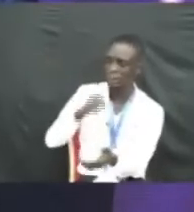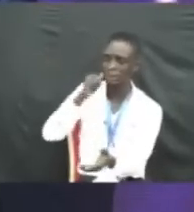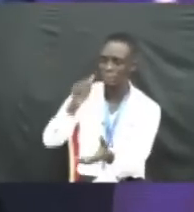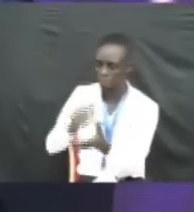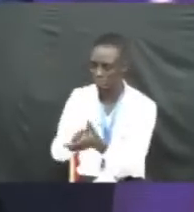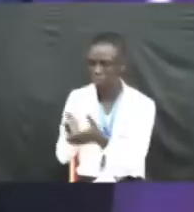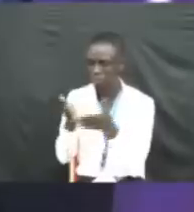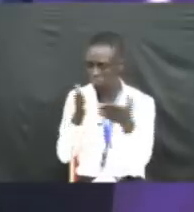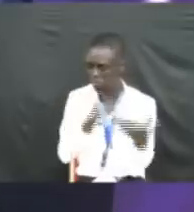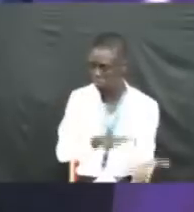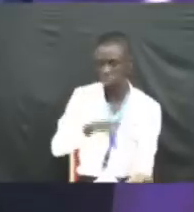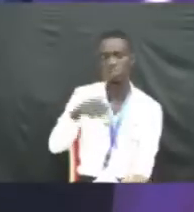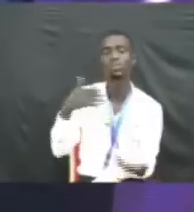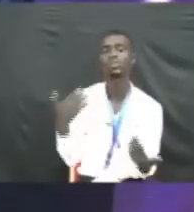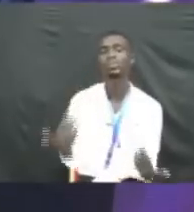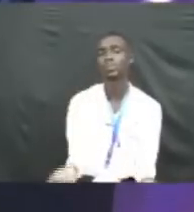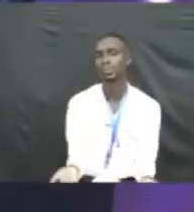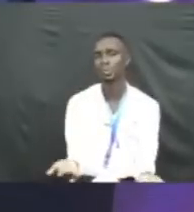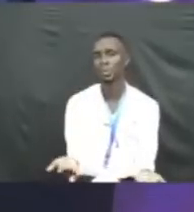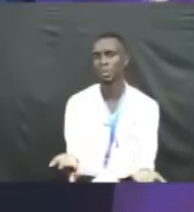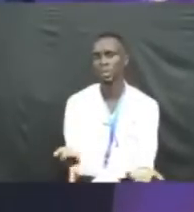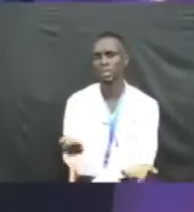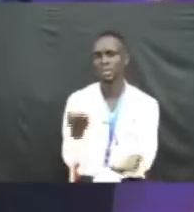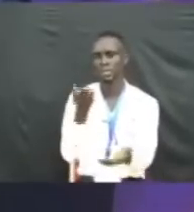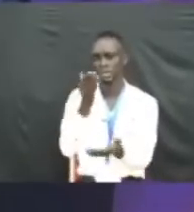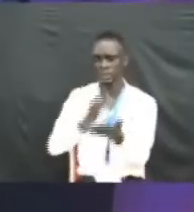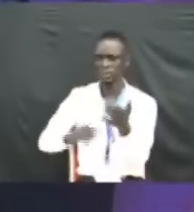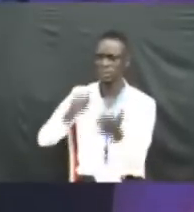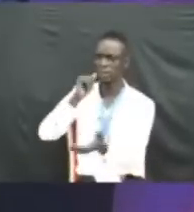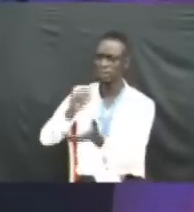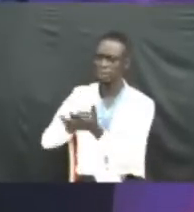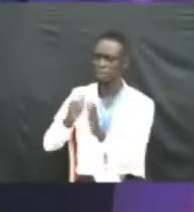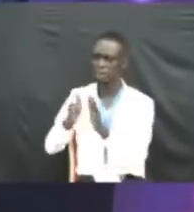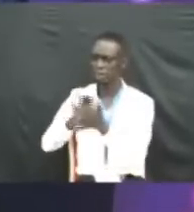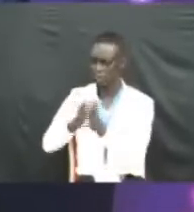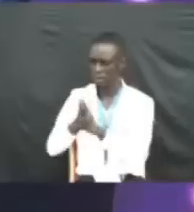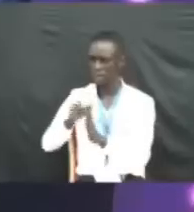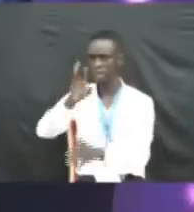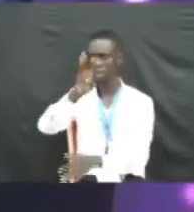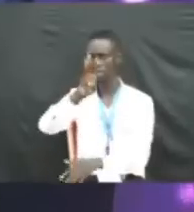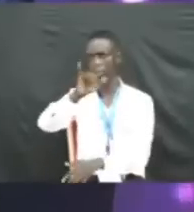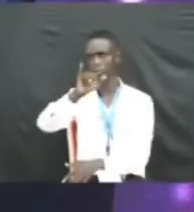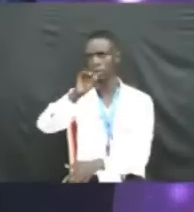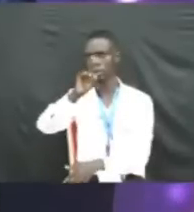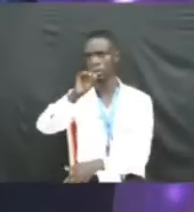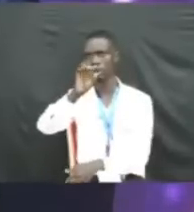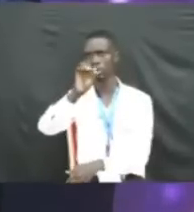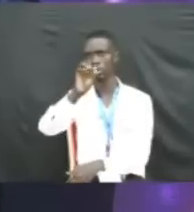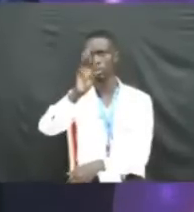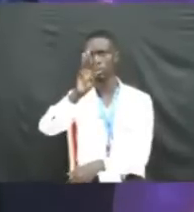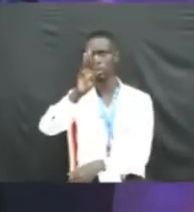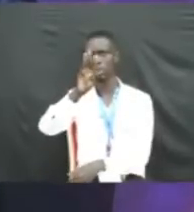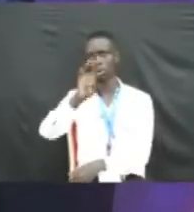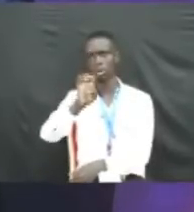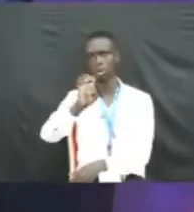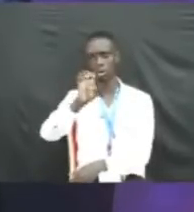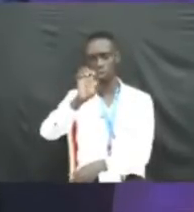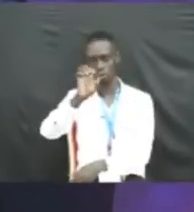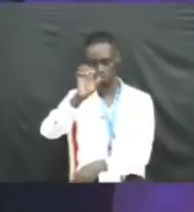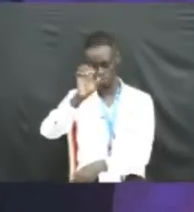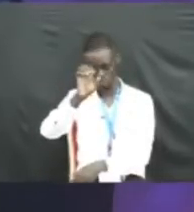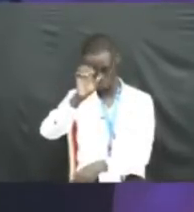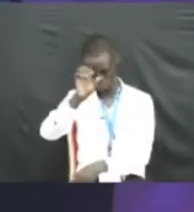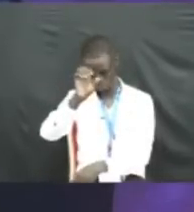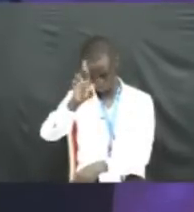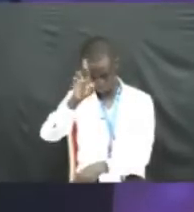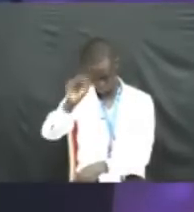and ministers wives and widows. Let us continue to pray for the families of the the families they left